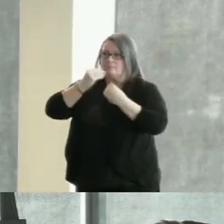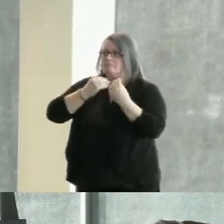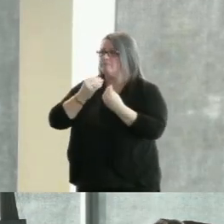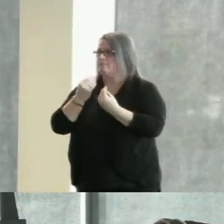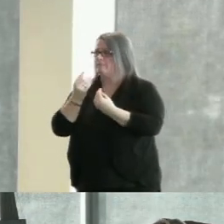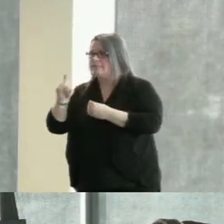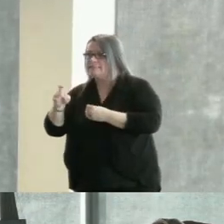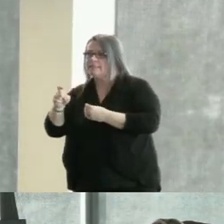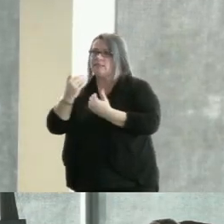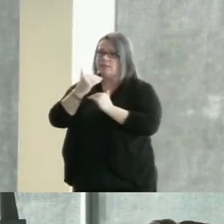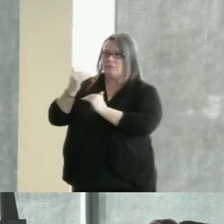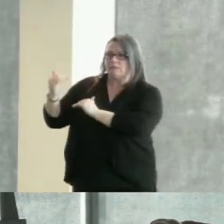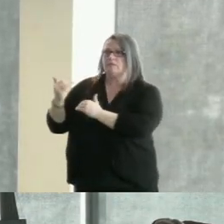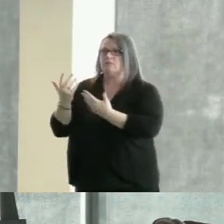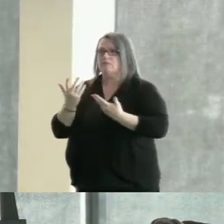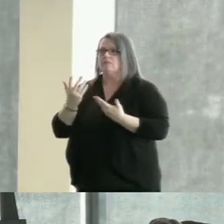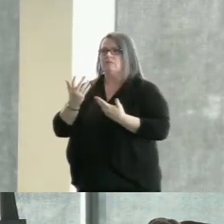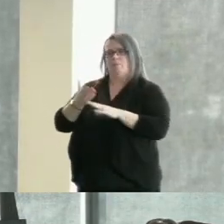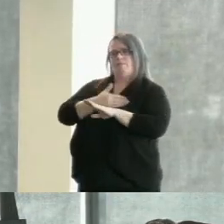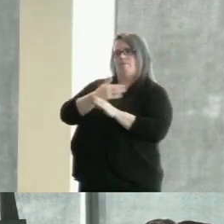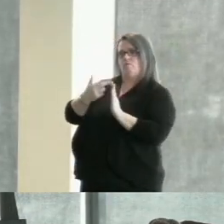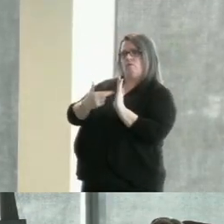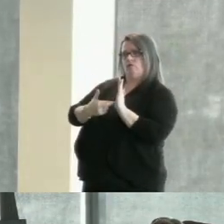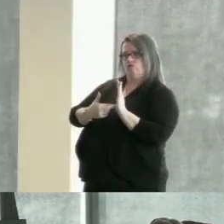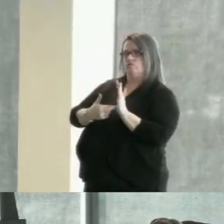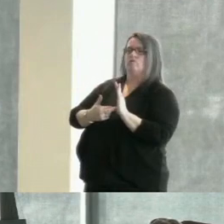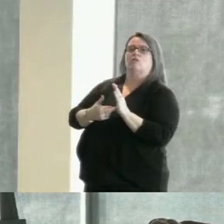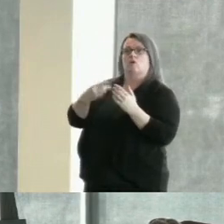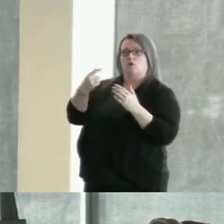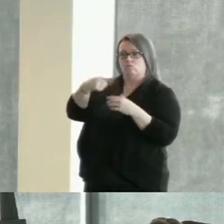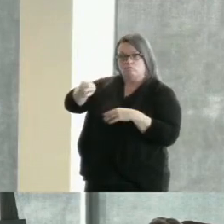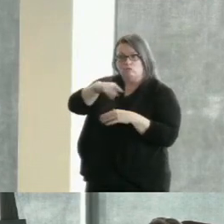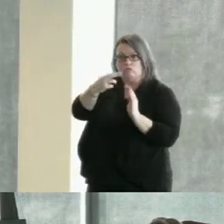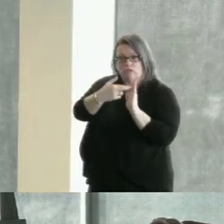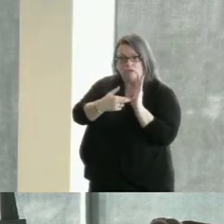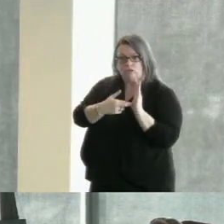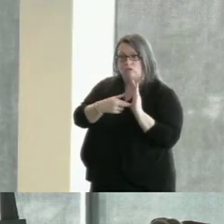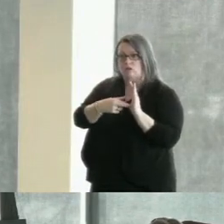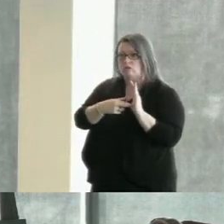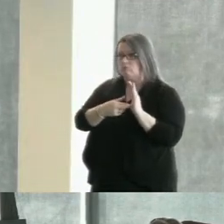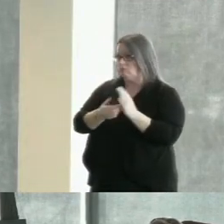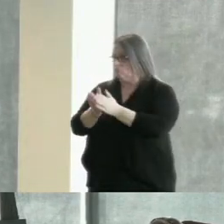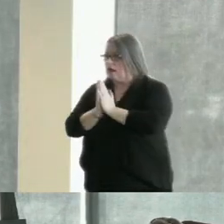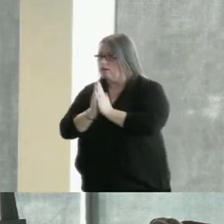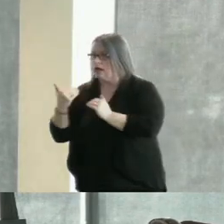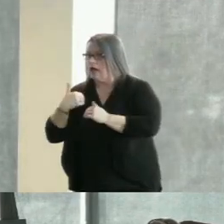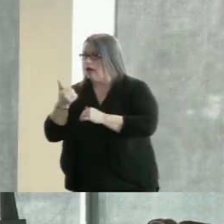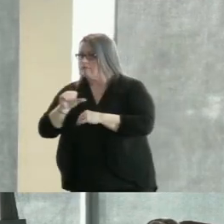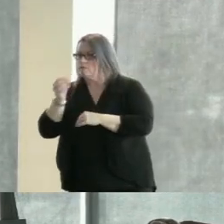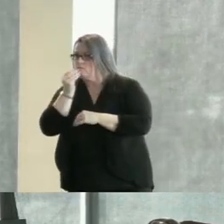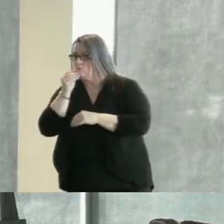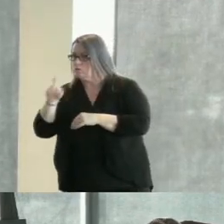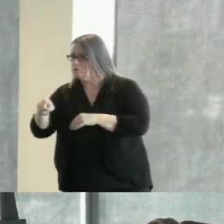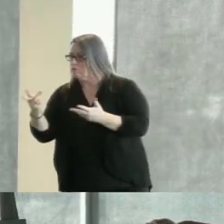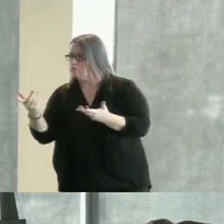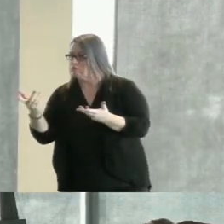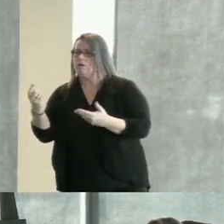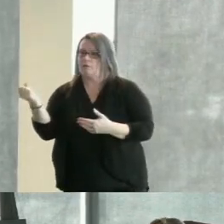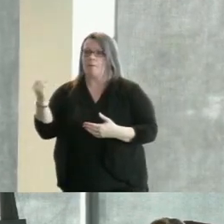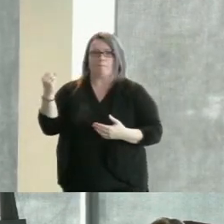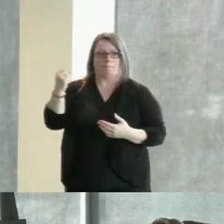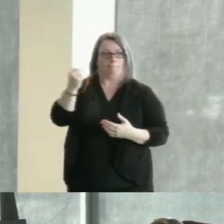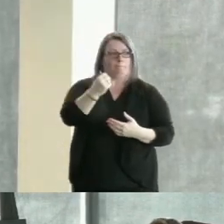when registering for the event. So when you registered, were you asked if you had any dietary restrictions?